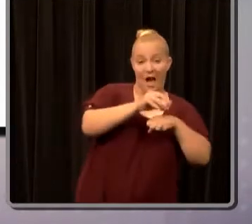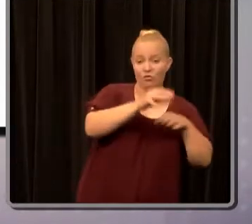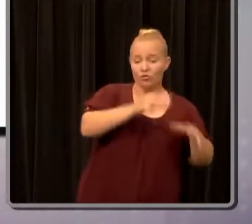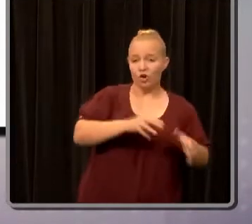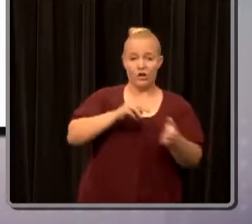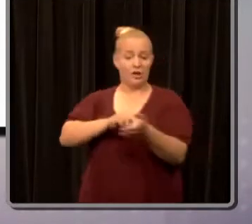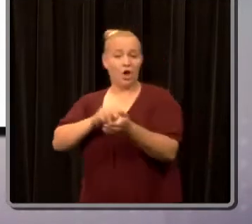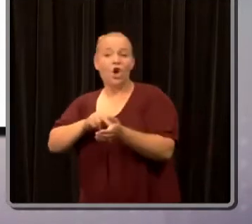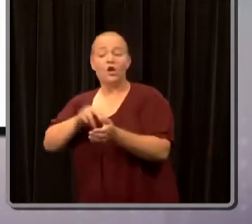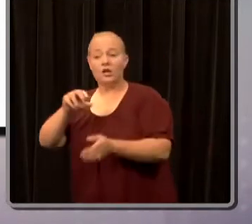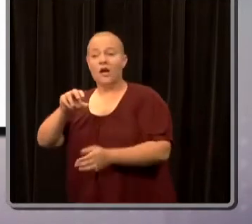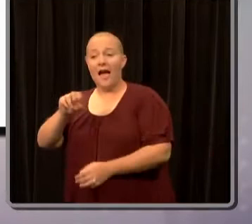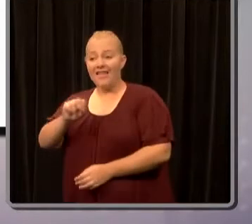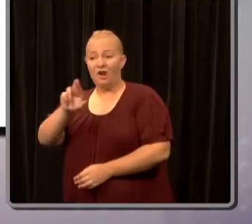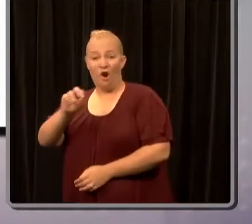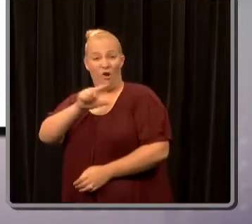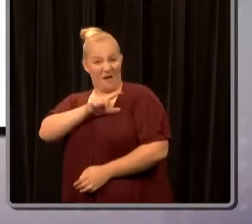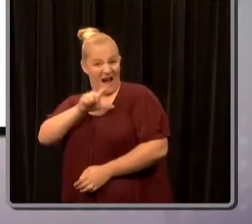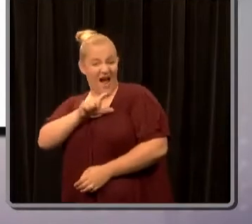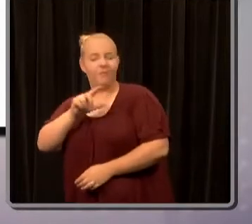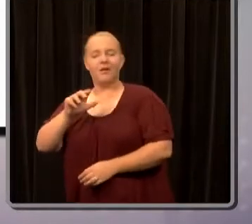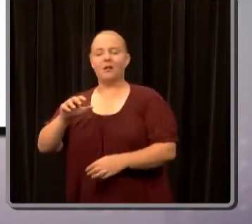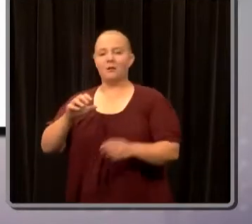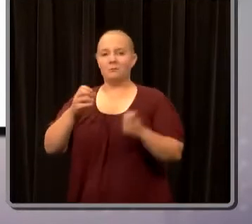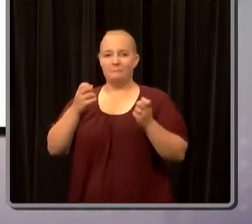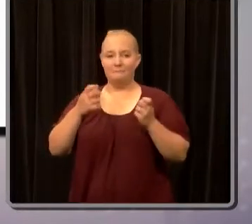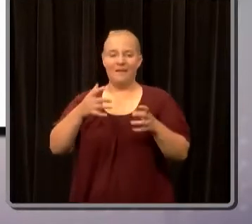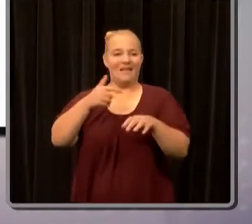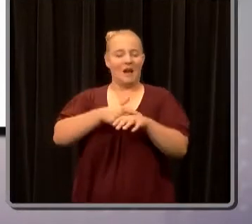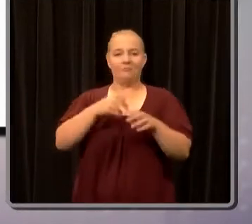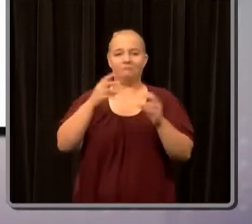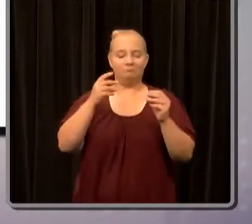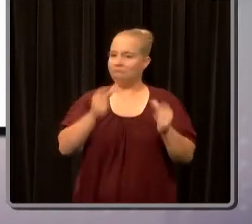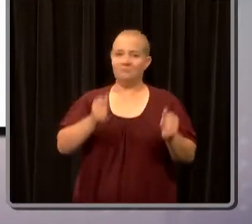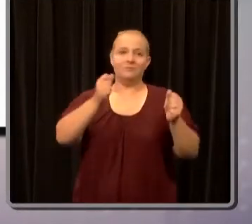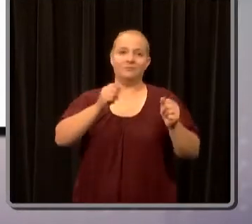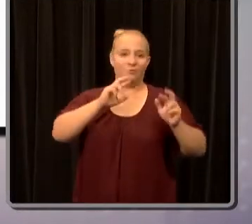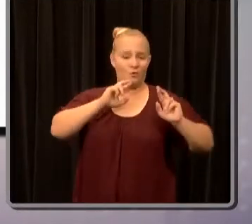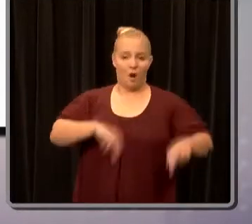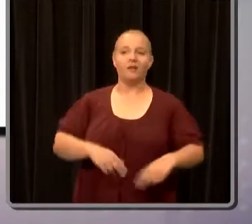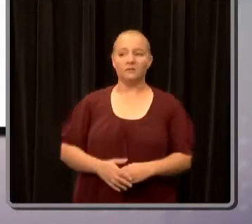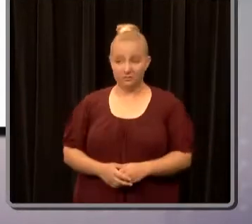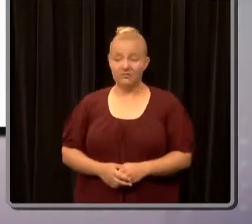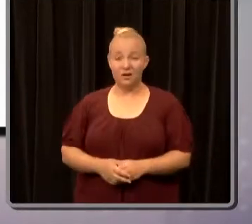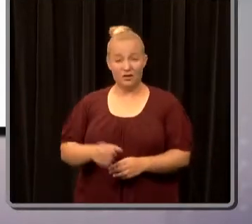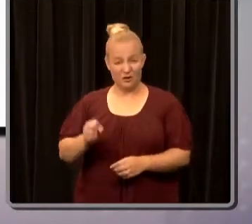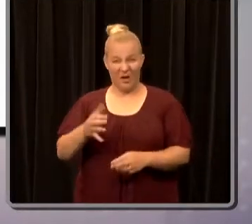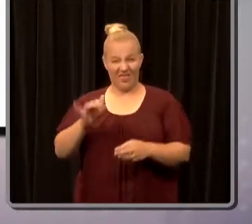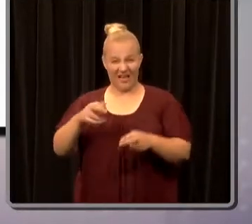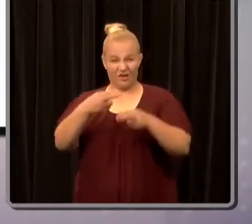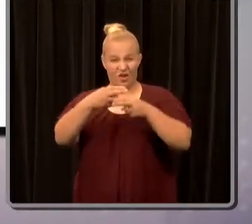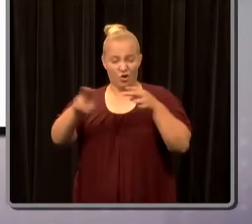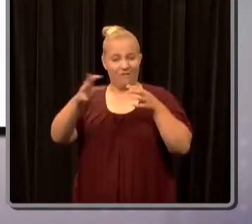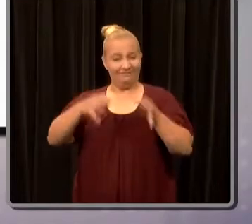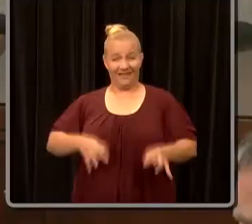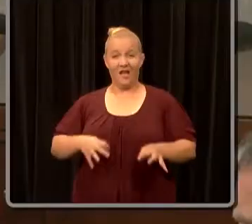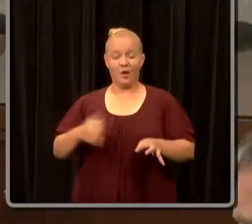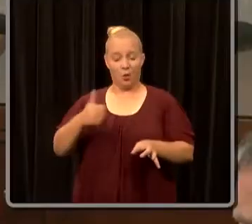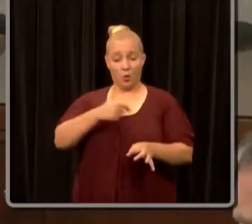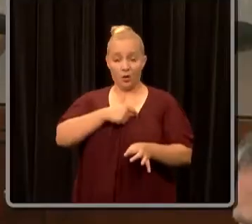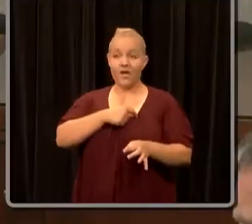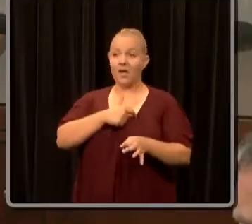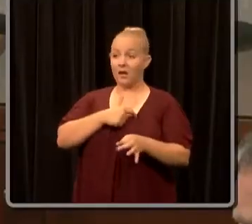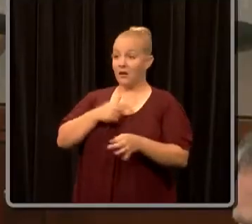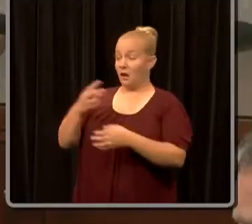nurse, because you're getting a lot of support anytime you need help as a staff member. So that's a brief overview of this, and we'd certainly